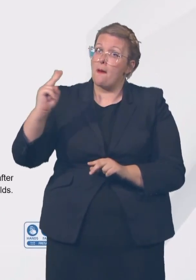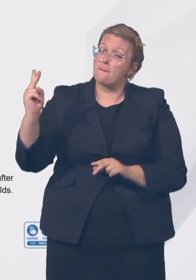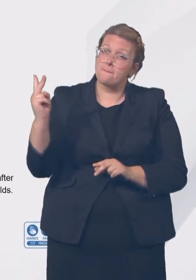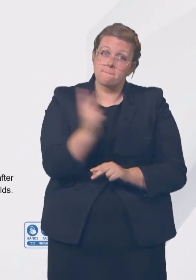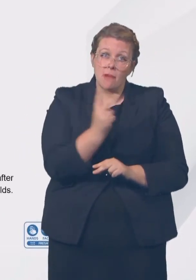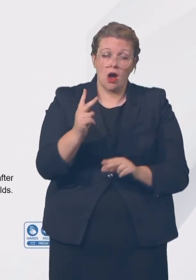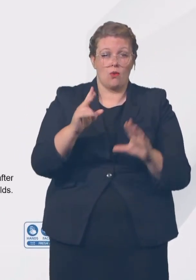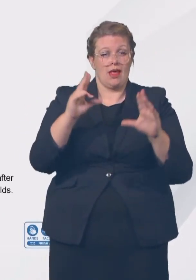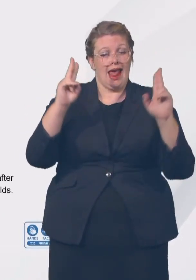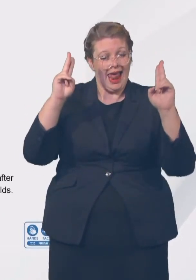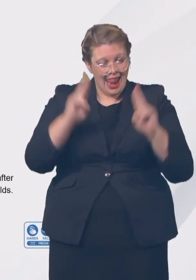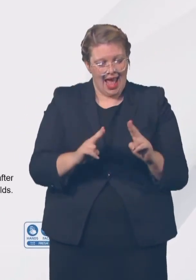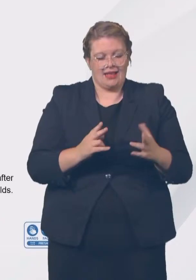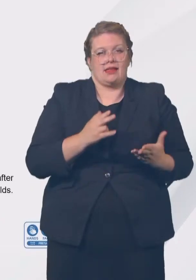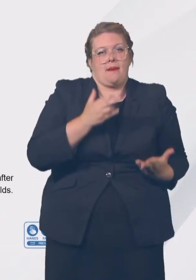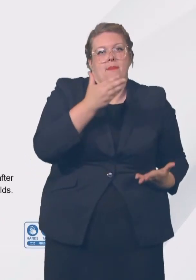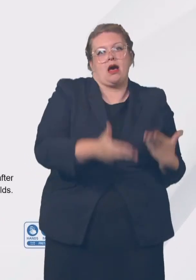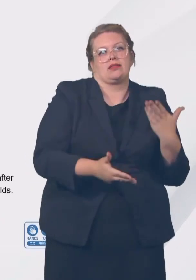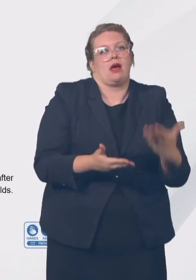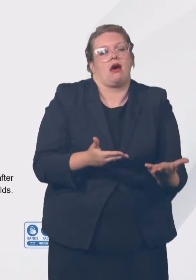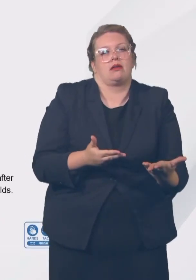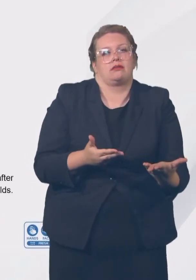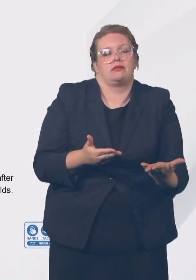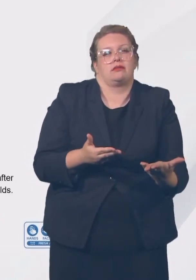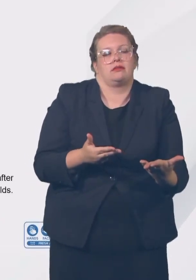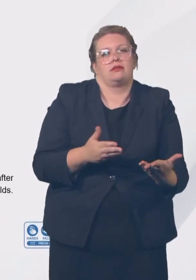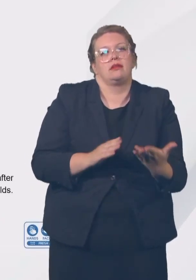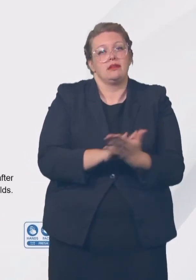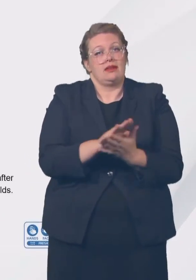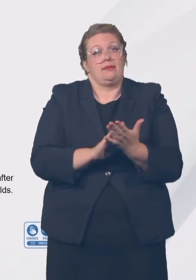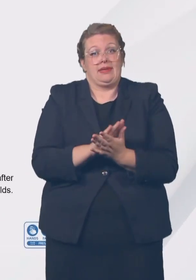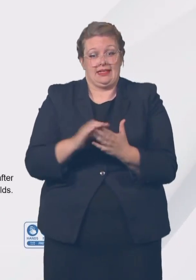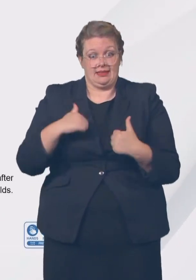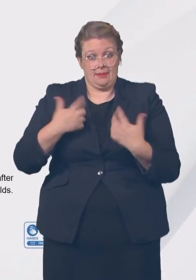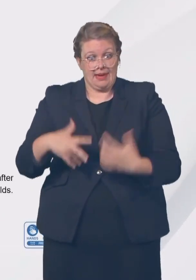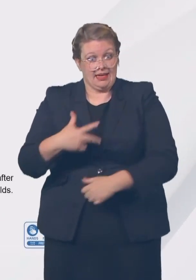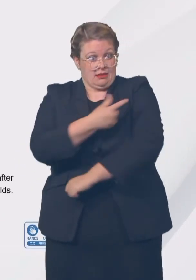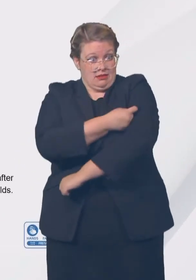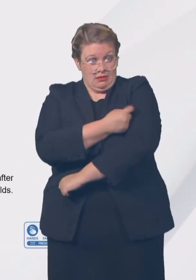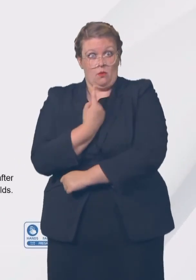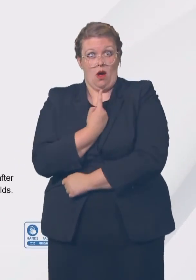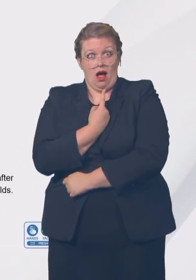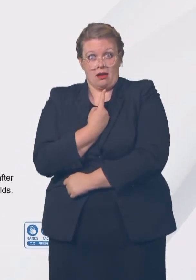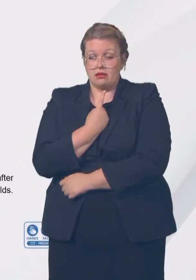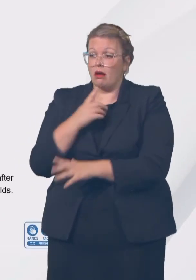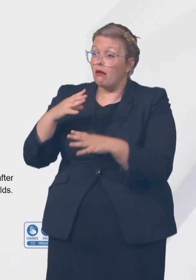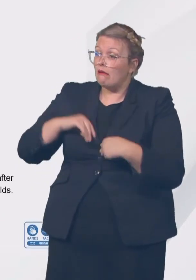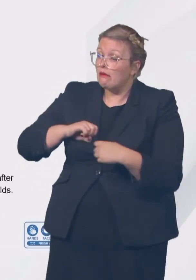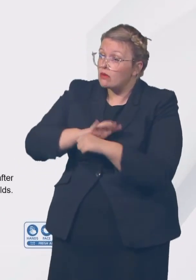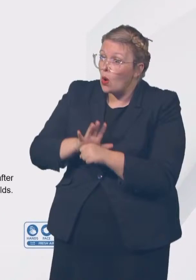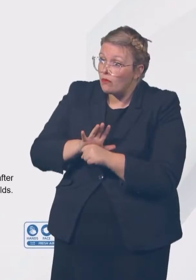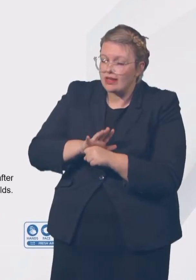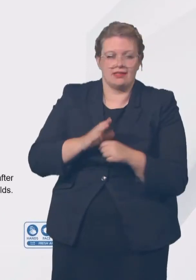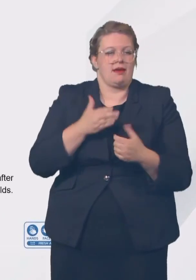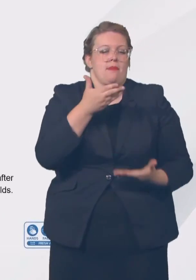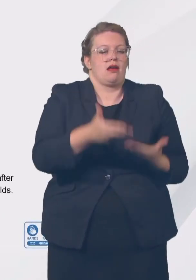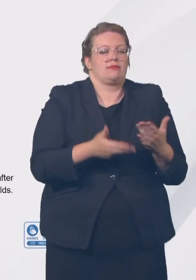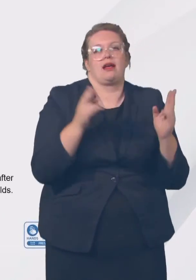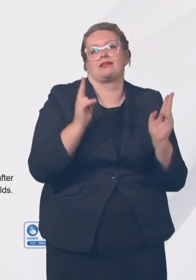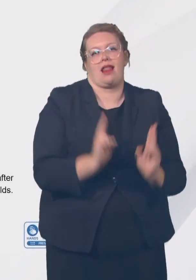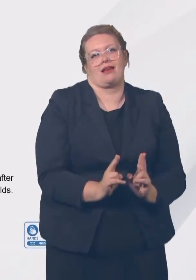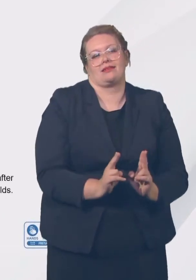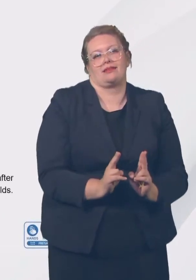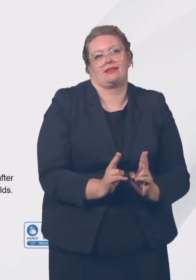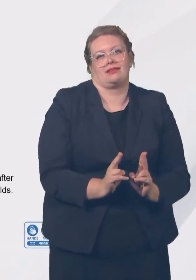cases who also had symptoms and tested positive for coronavirus in those households. The point